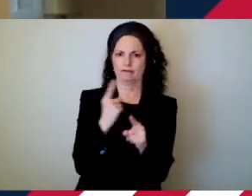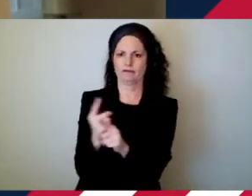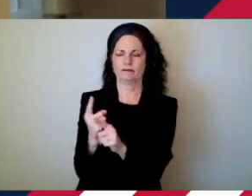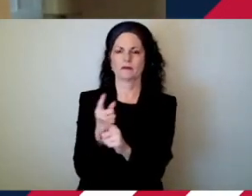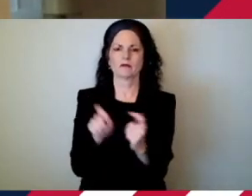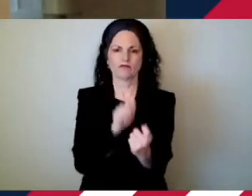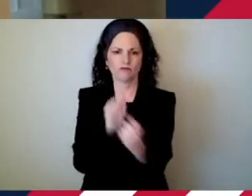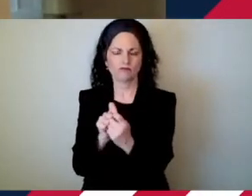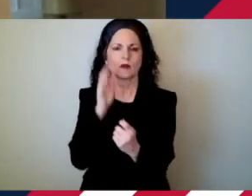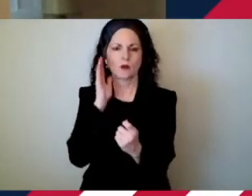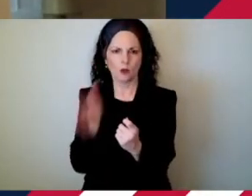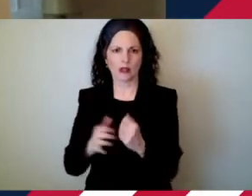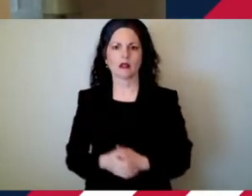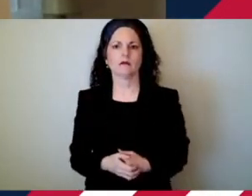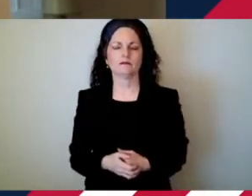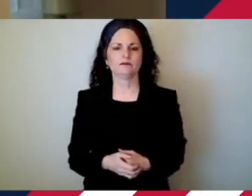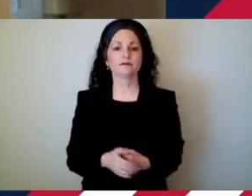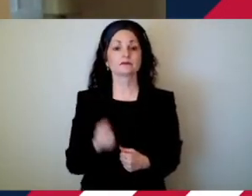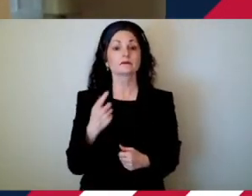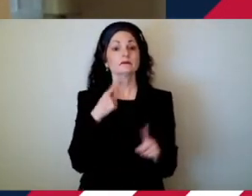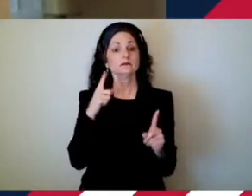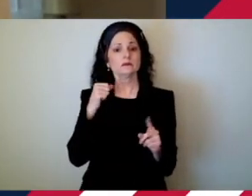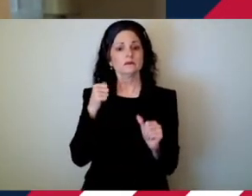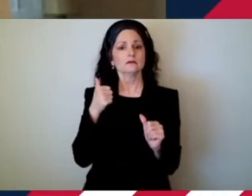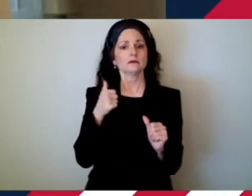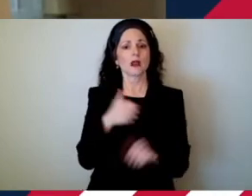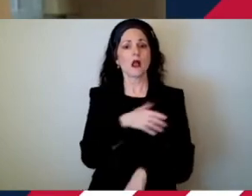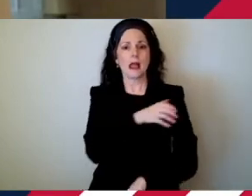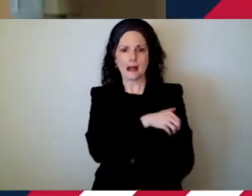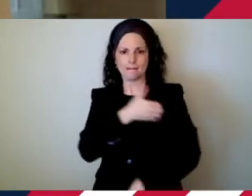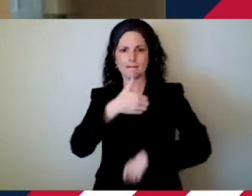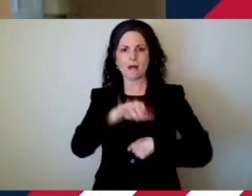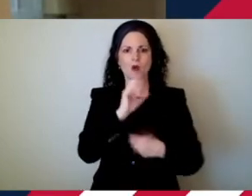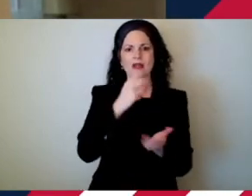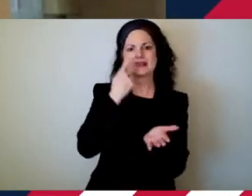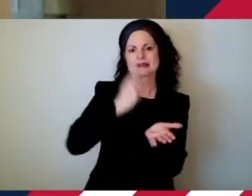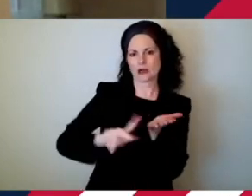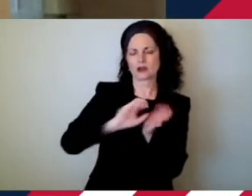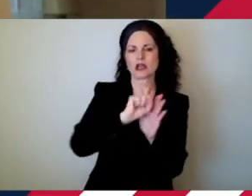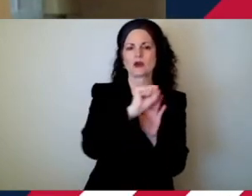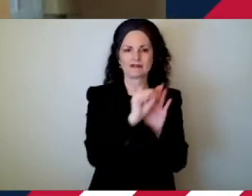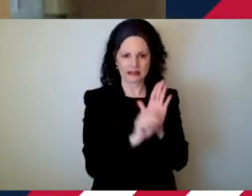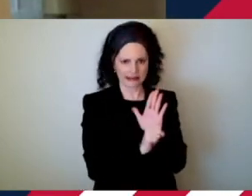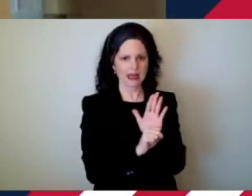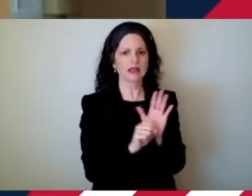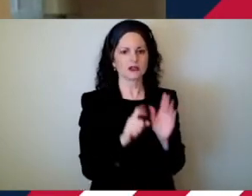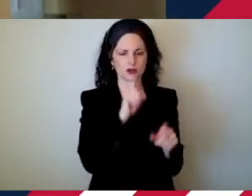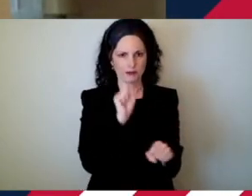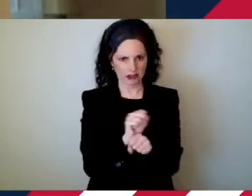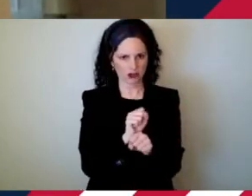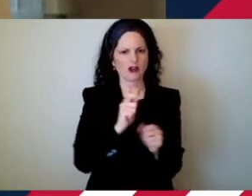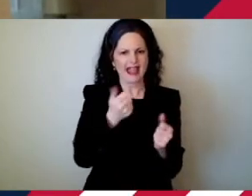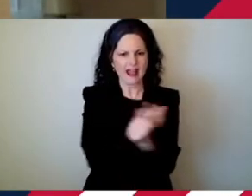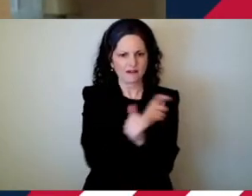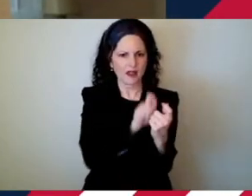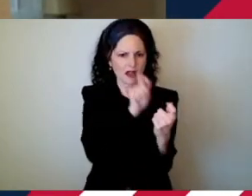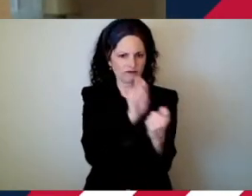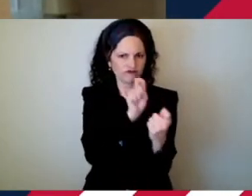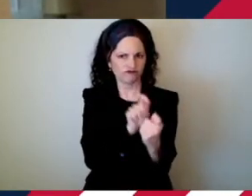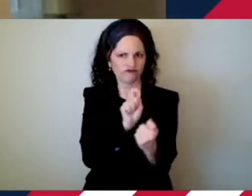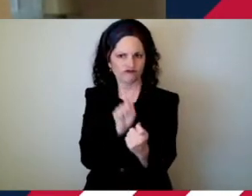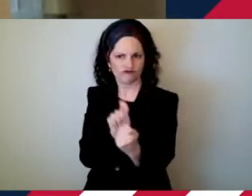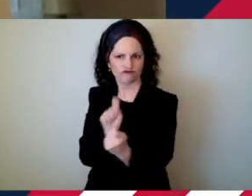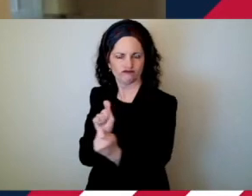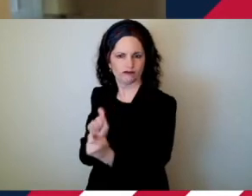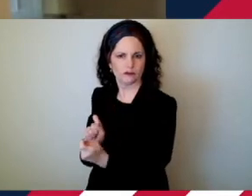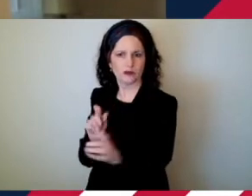remember that convention voting is public, always. We know who will be voting, and we will have the ability to confirm